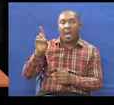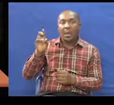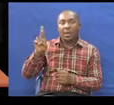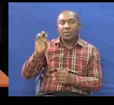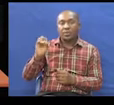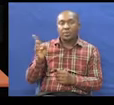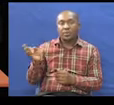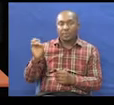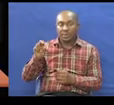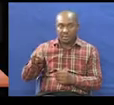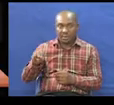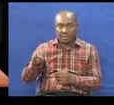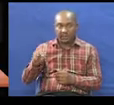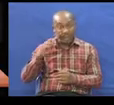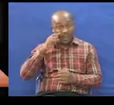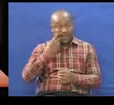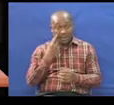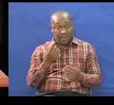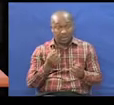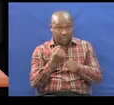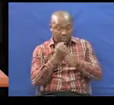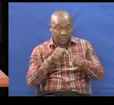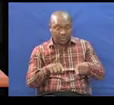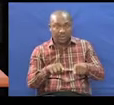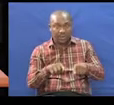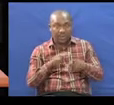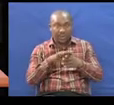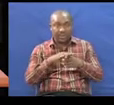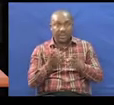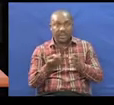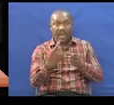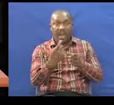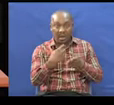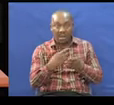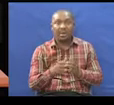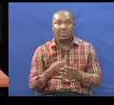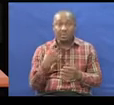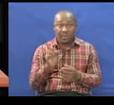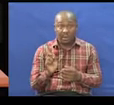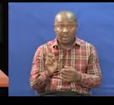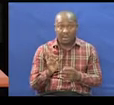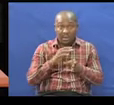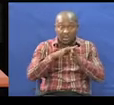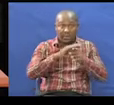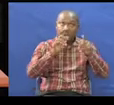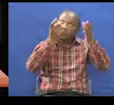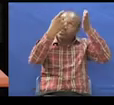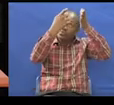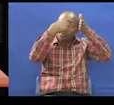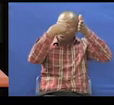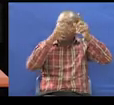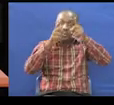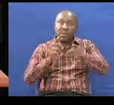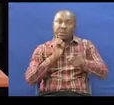to do it. You're going to answer this question by using the diagram. You're going to answer this question by using a diagram.